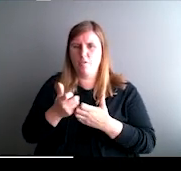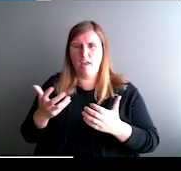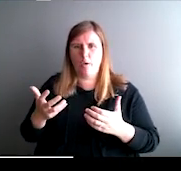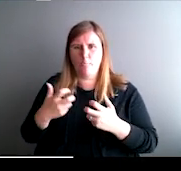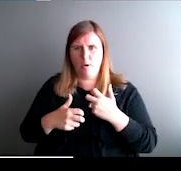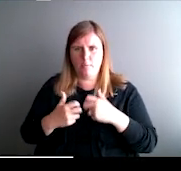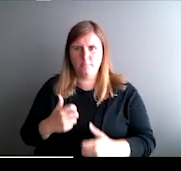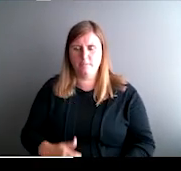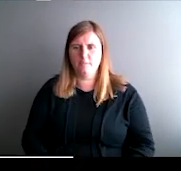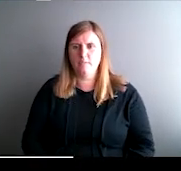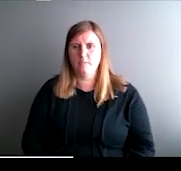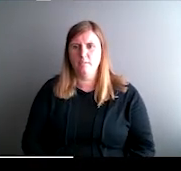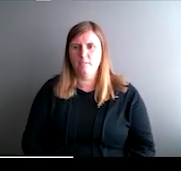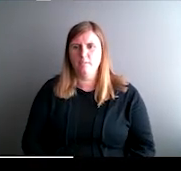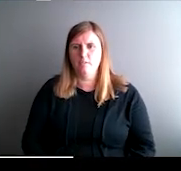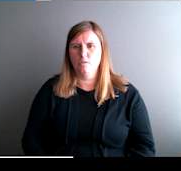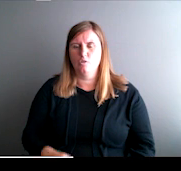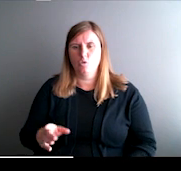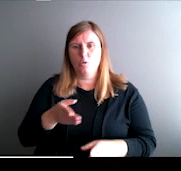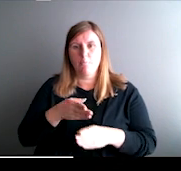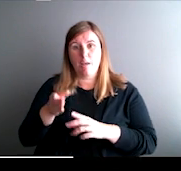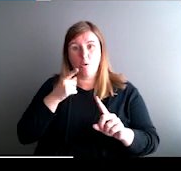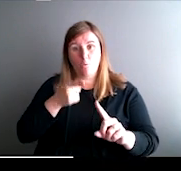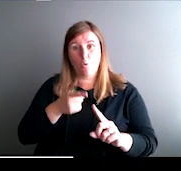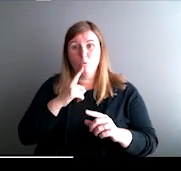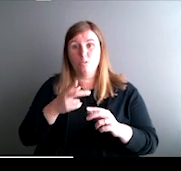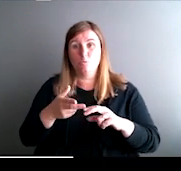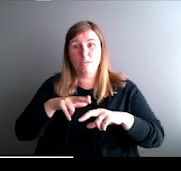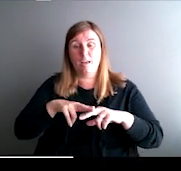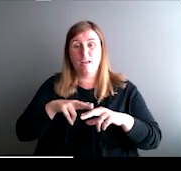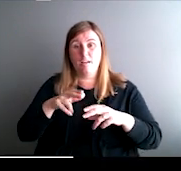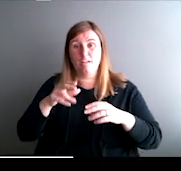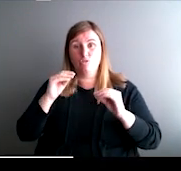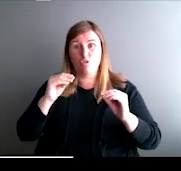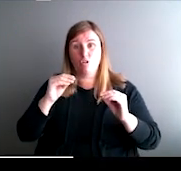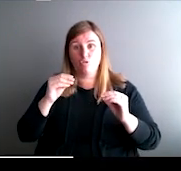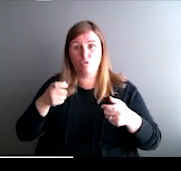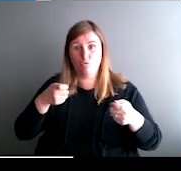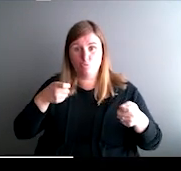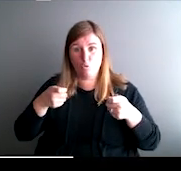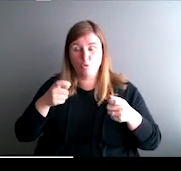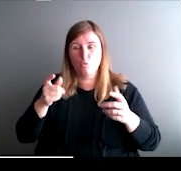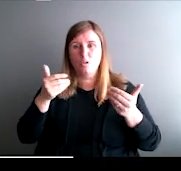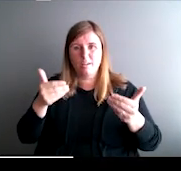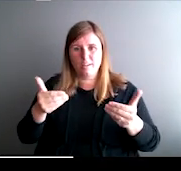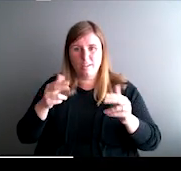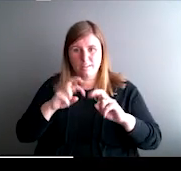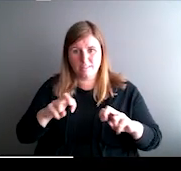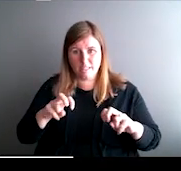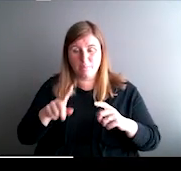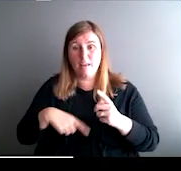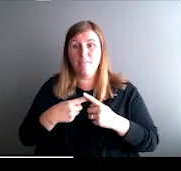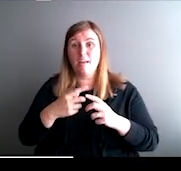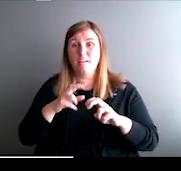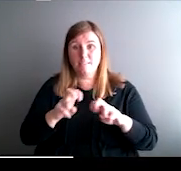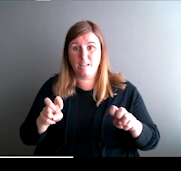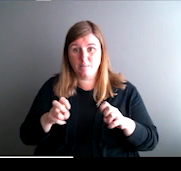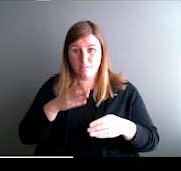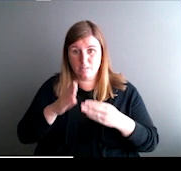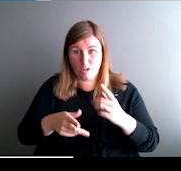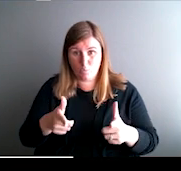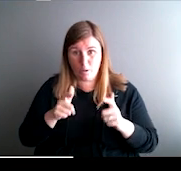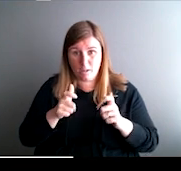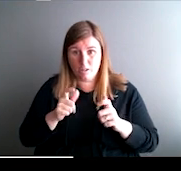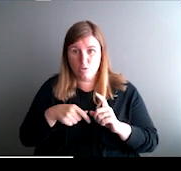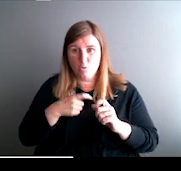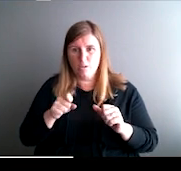problems. So your main goal is gain instructional control so you can conduct that assessment, get the assessment done quickly